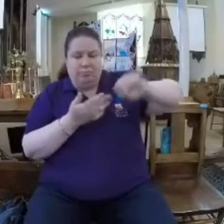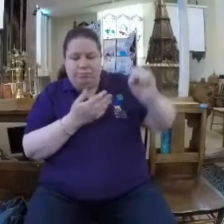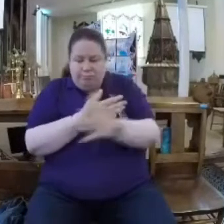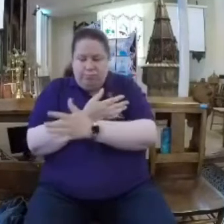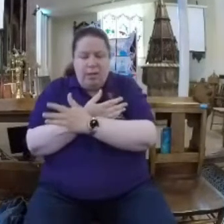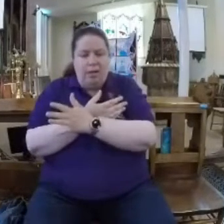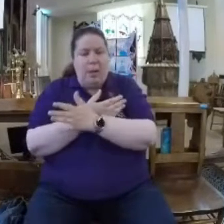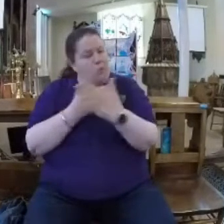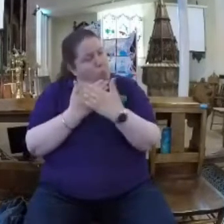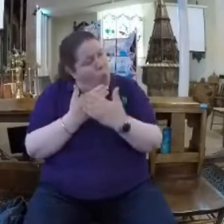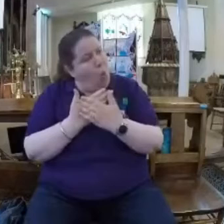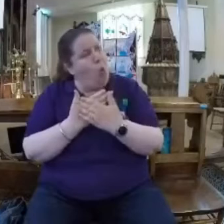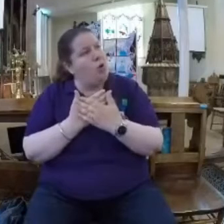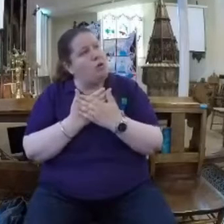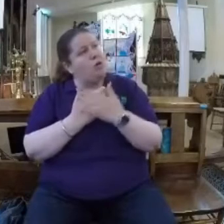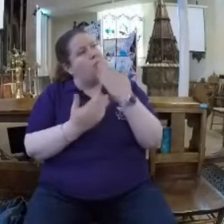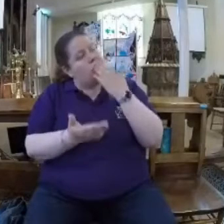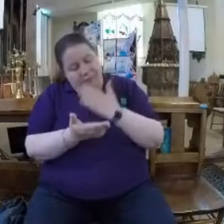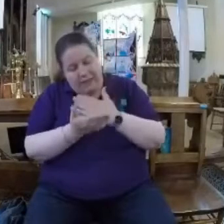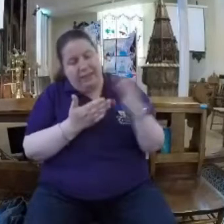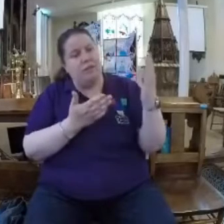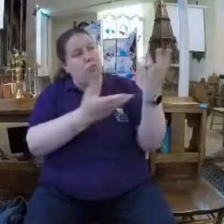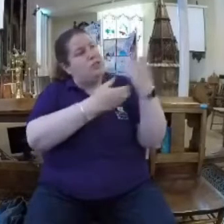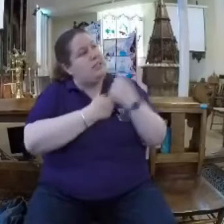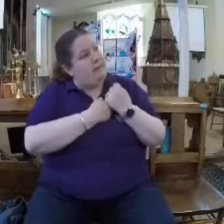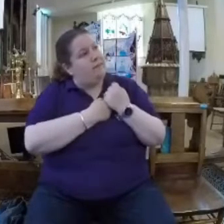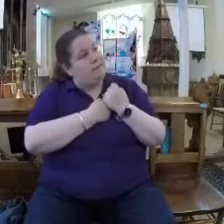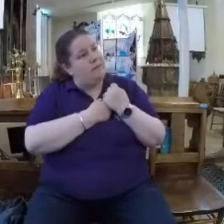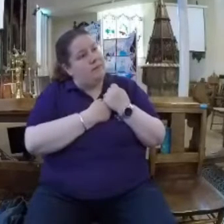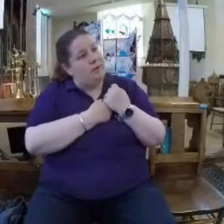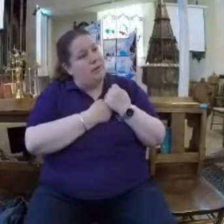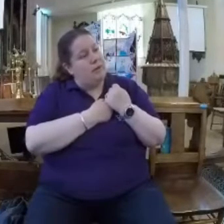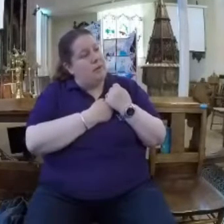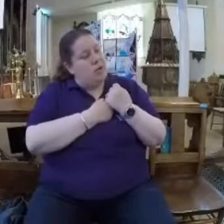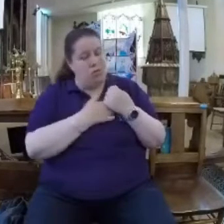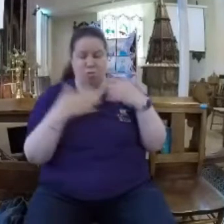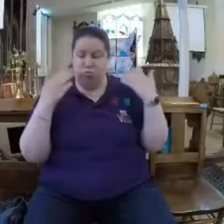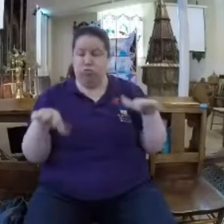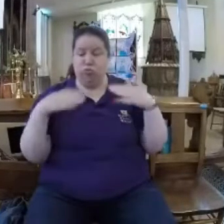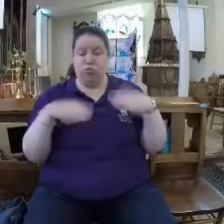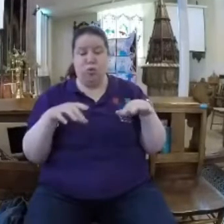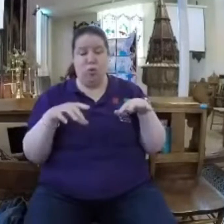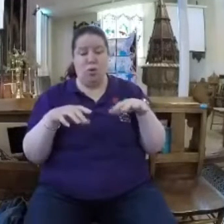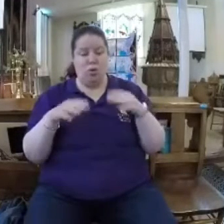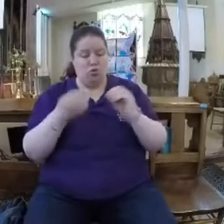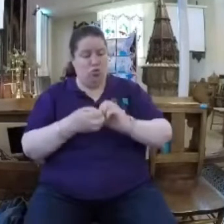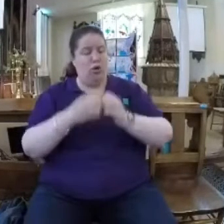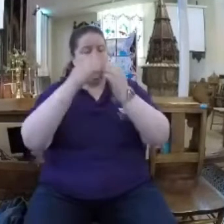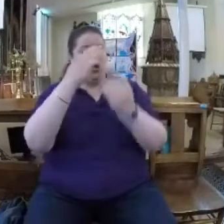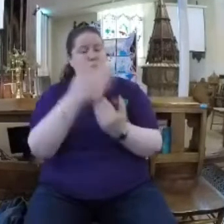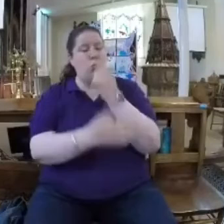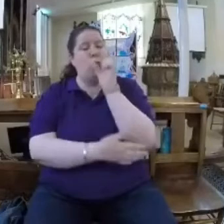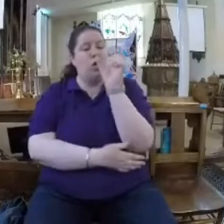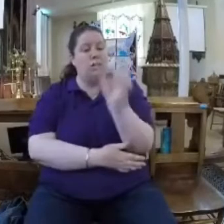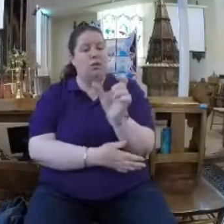that we all receive is so dramatic, in fact, that they had to come up with a new word just to try and encapsulate the idea of it. And that word